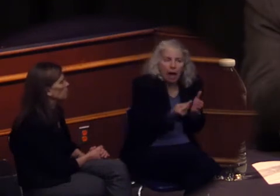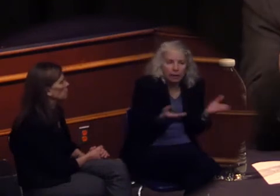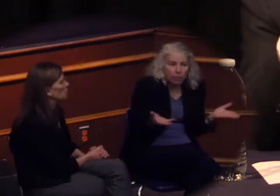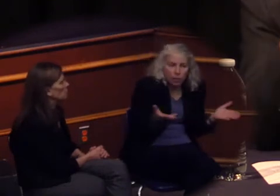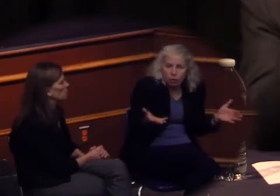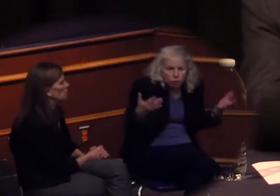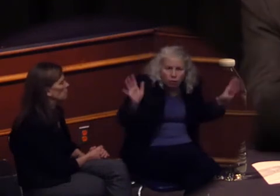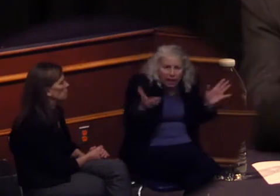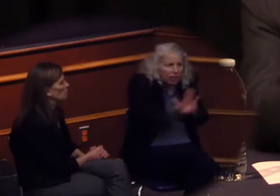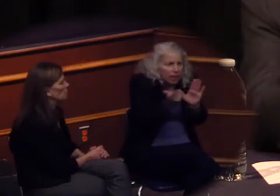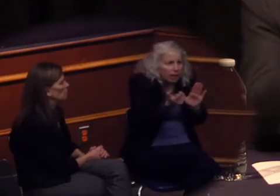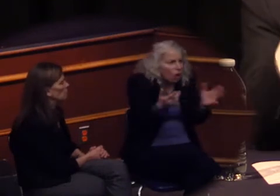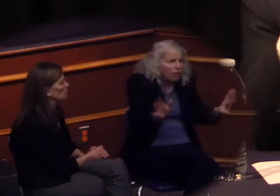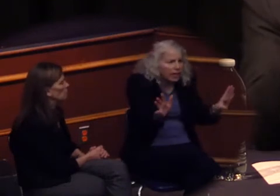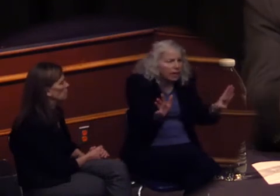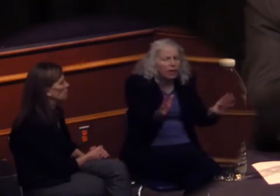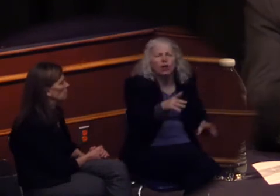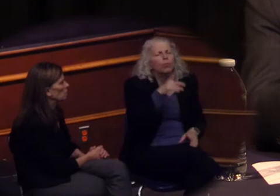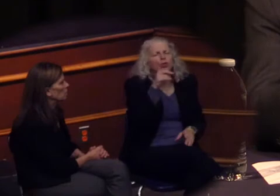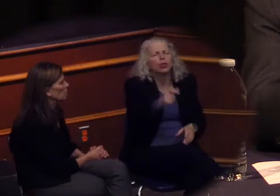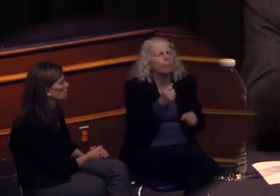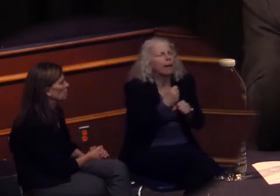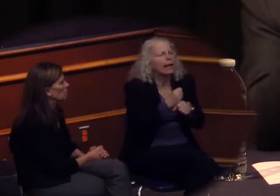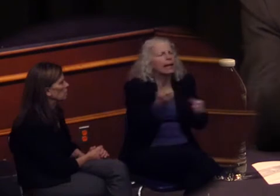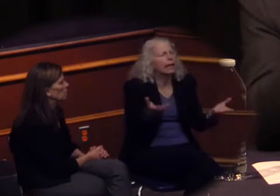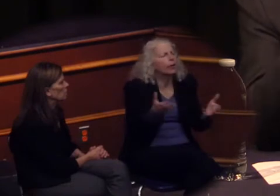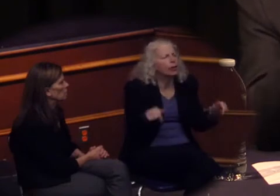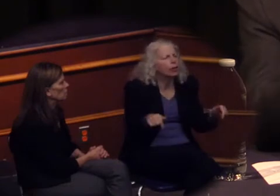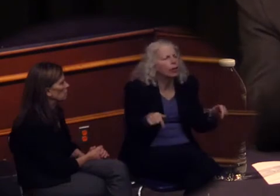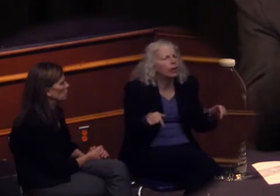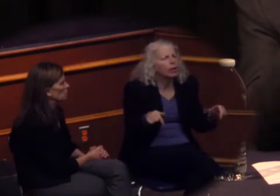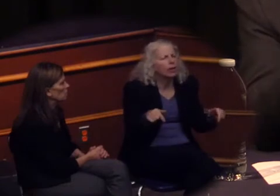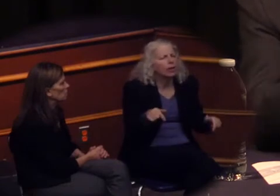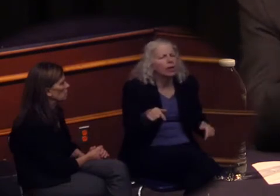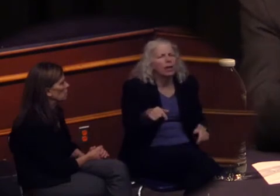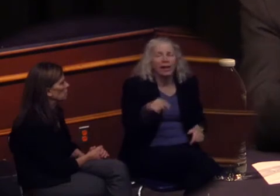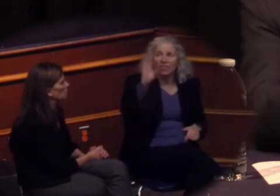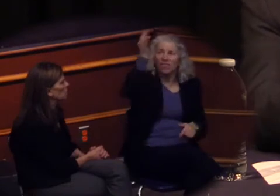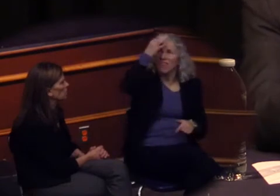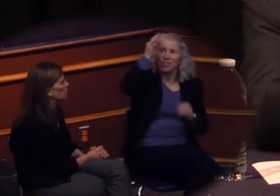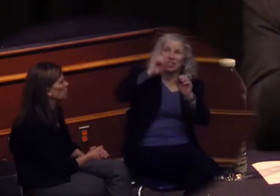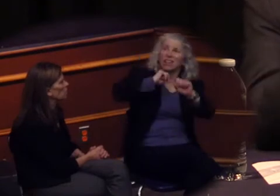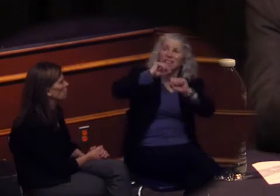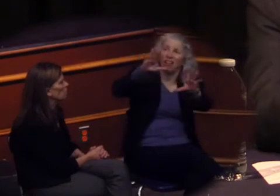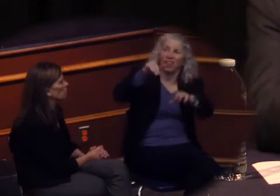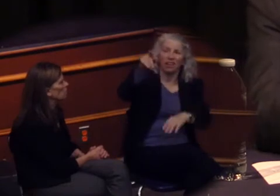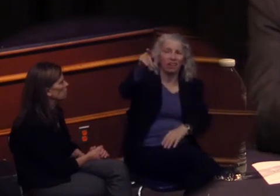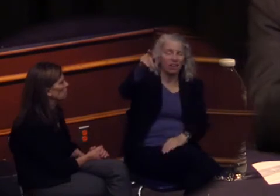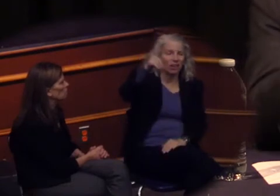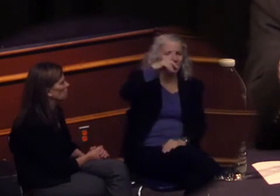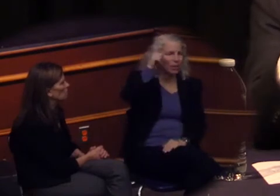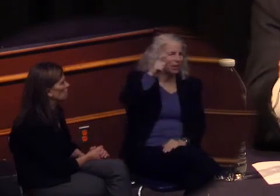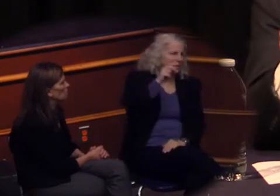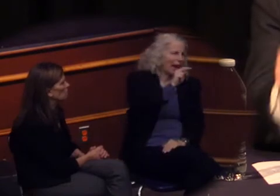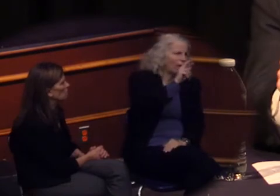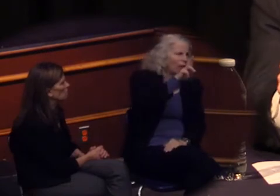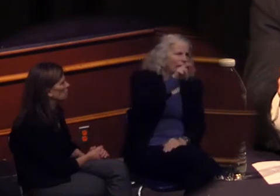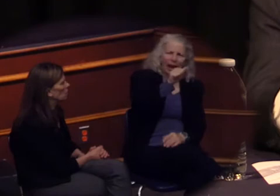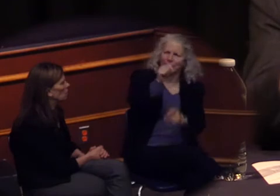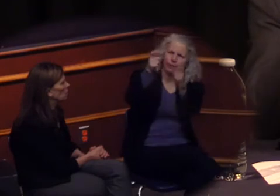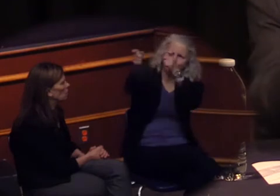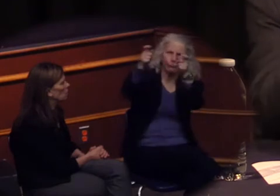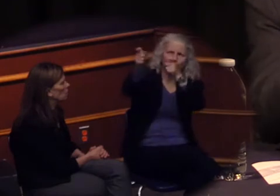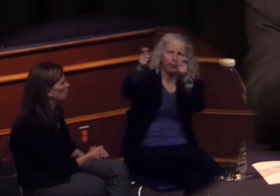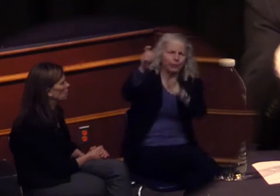You can't buy them here. We shouldn't make them here. In the absence of action at the federal level, thanks to the stranglehold of the NRA